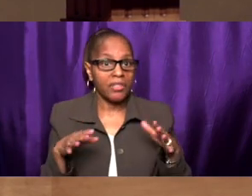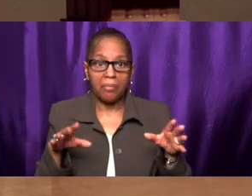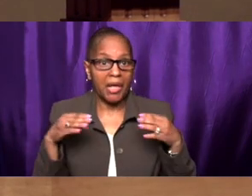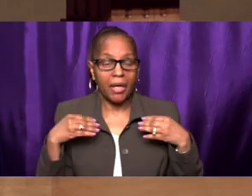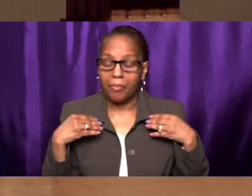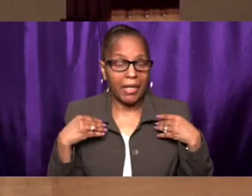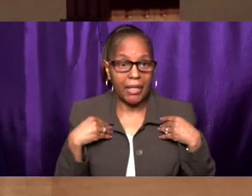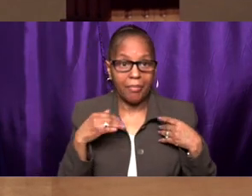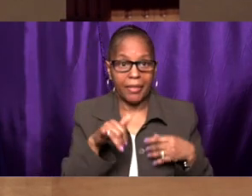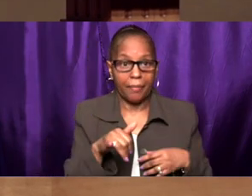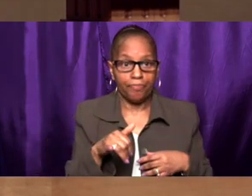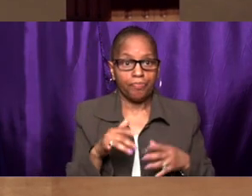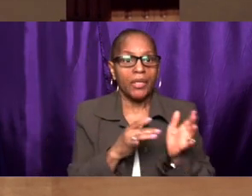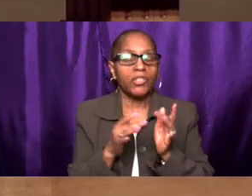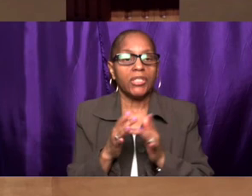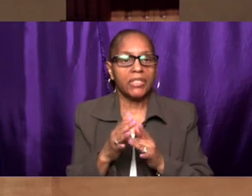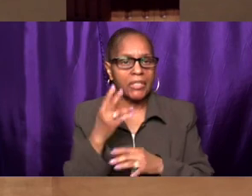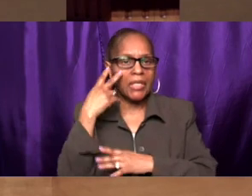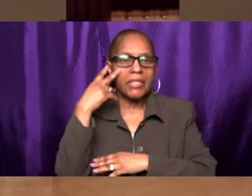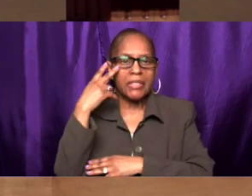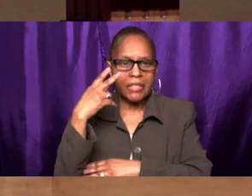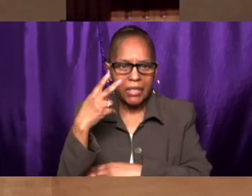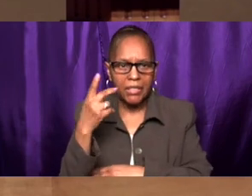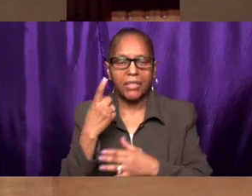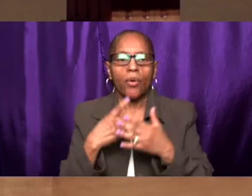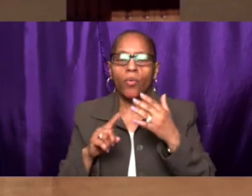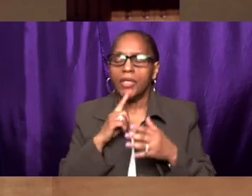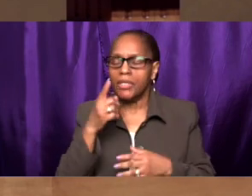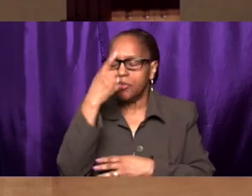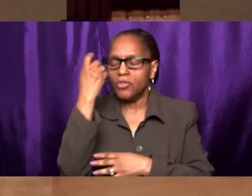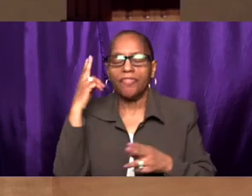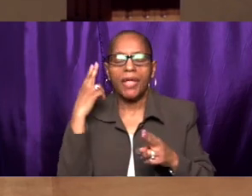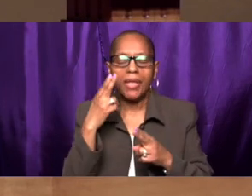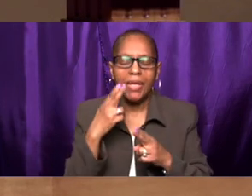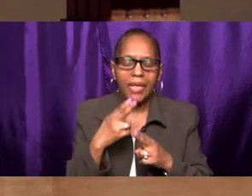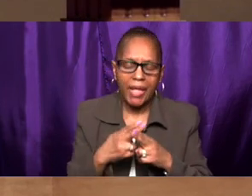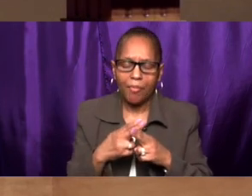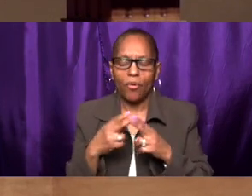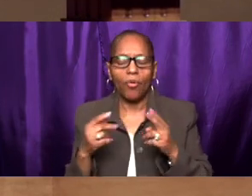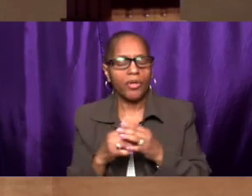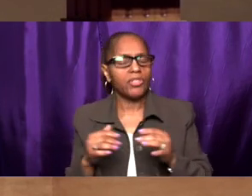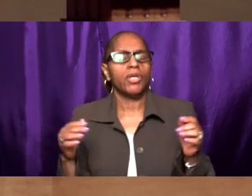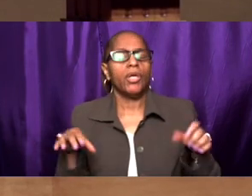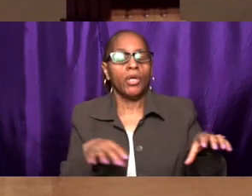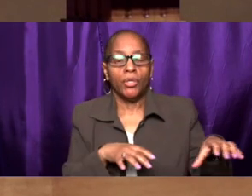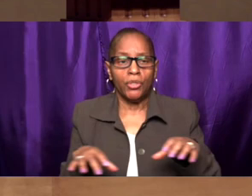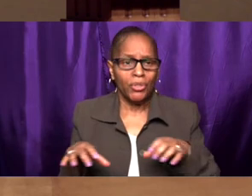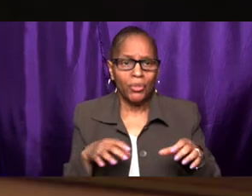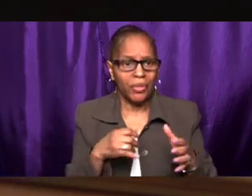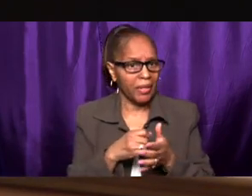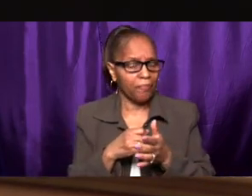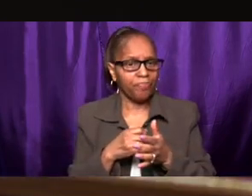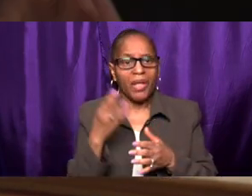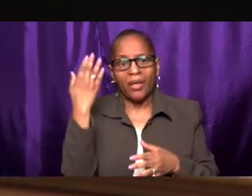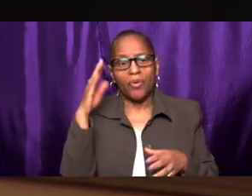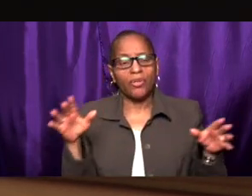that. I ain't claiming that. Jesus sees what it is, because you got to name it in order to exercise it. I don't know where you get that